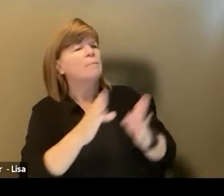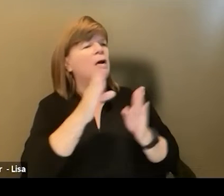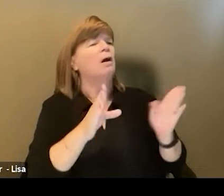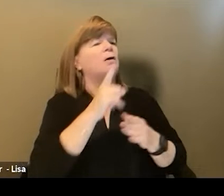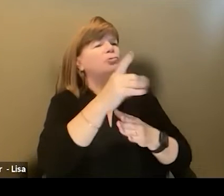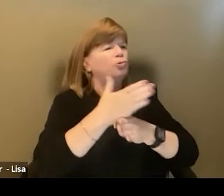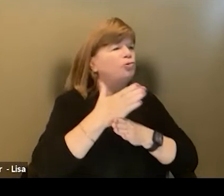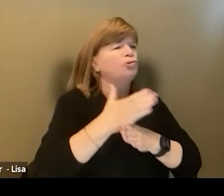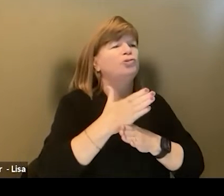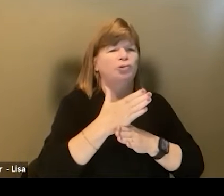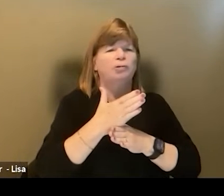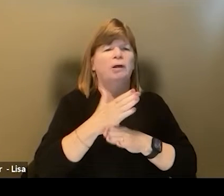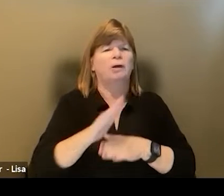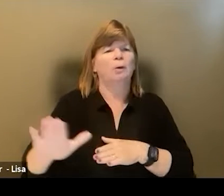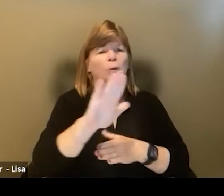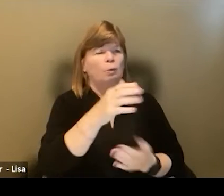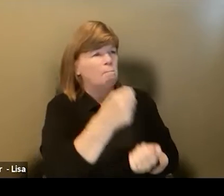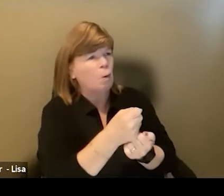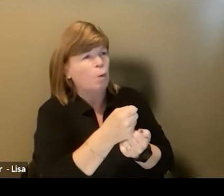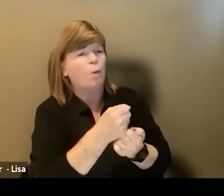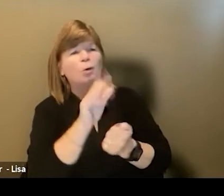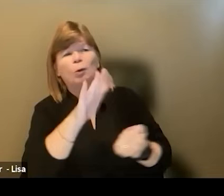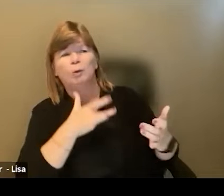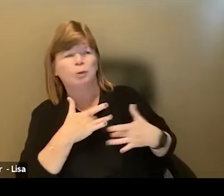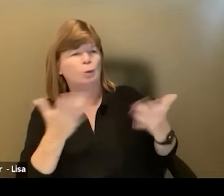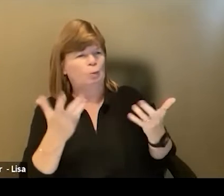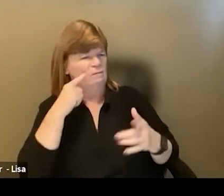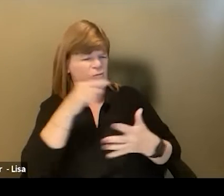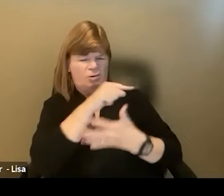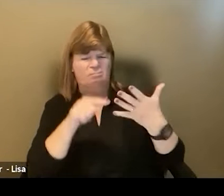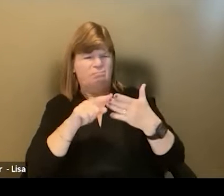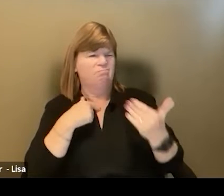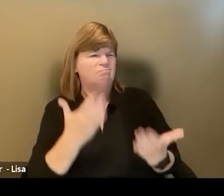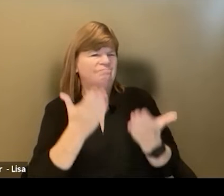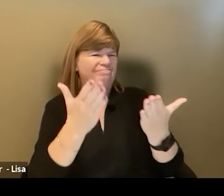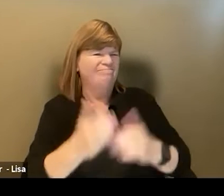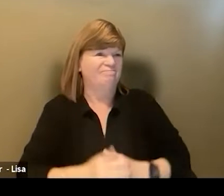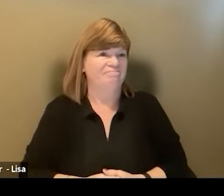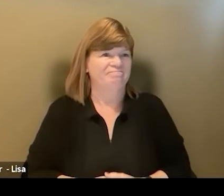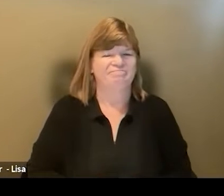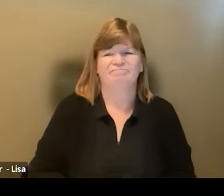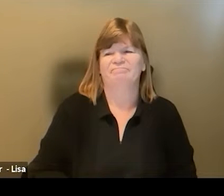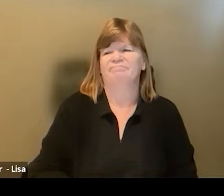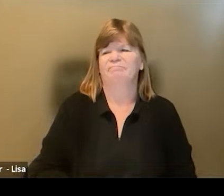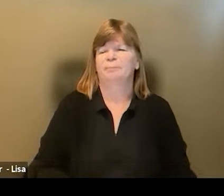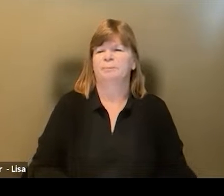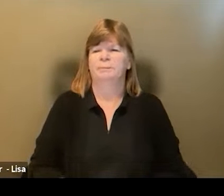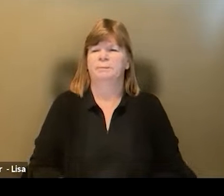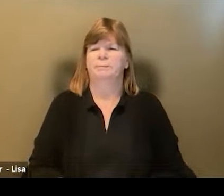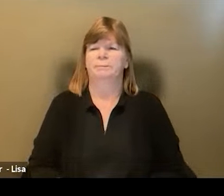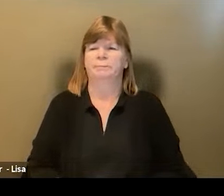and again, for you all to share both your support and your concerns for any of the amendments and waivers that we are submitting to